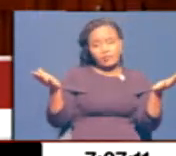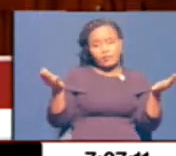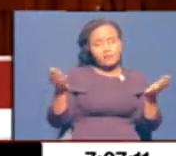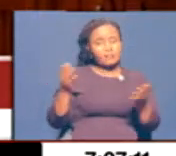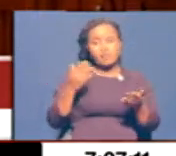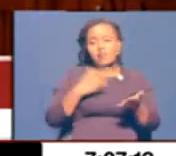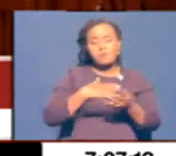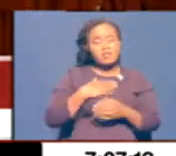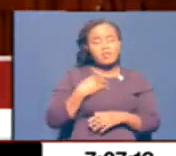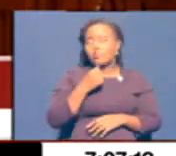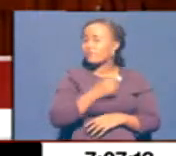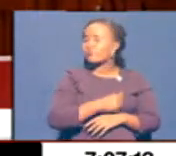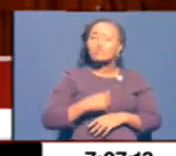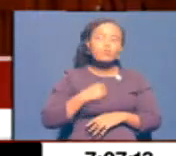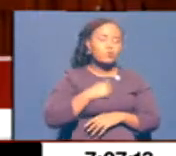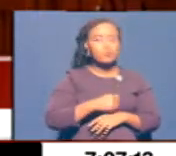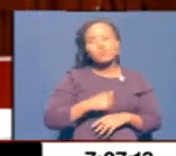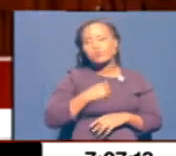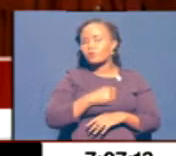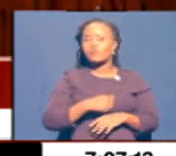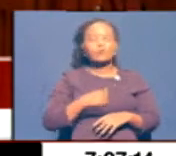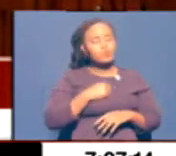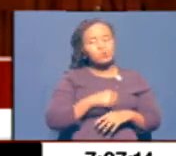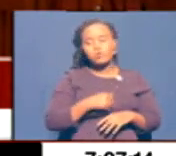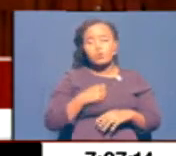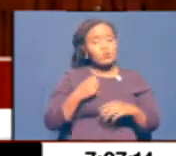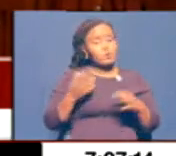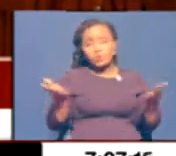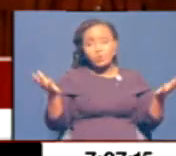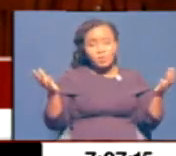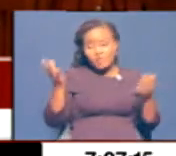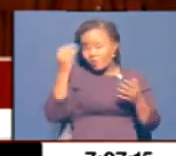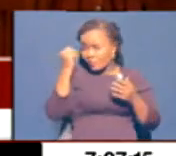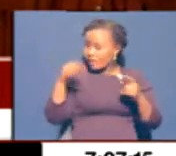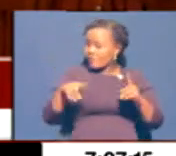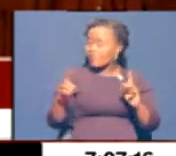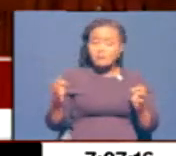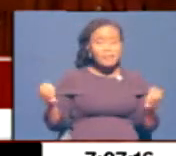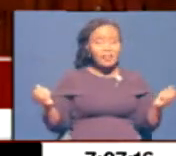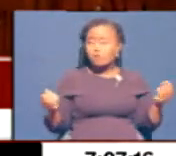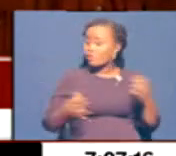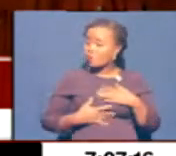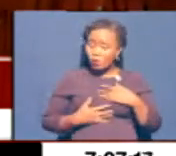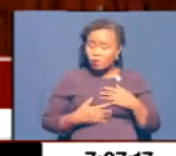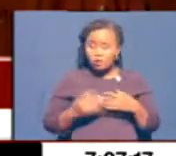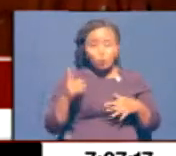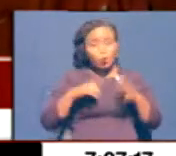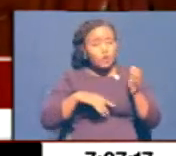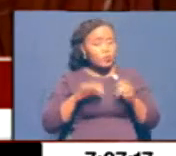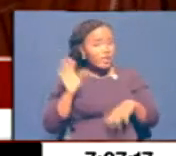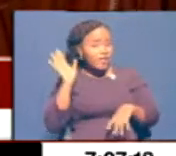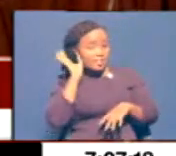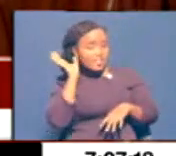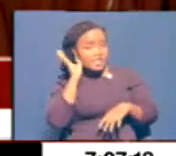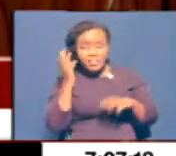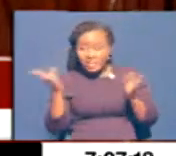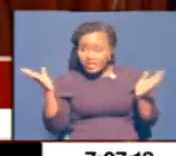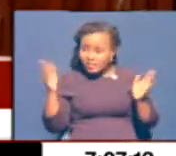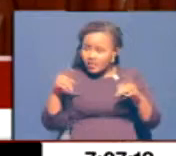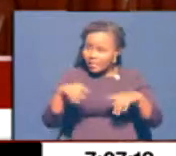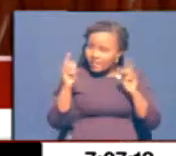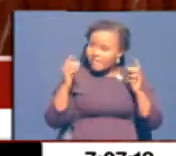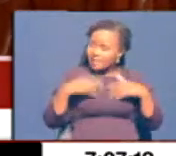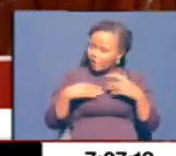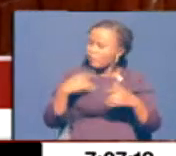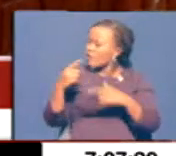to you, because it is strange. What we are hearing is strange. It has been in the media, all sorts